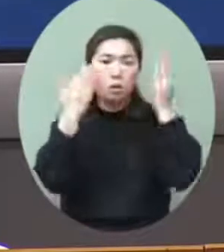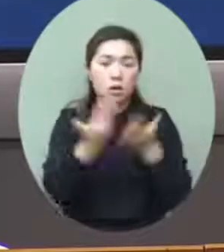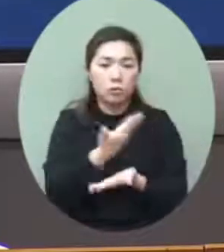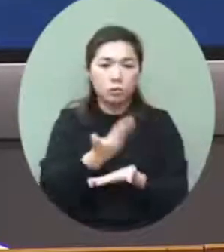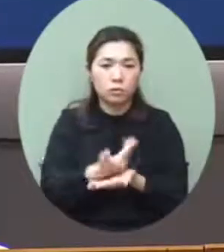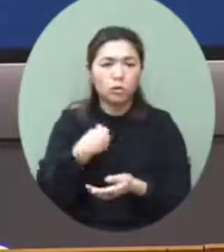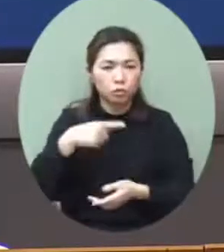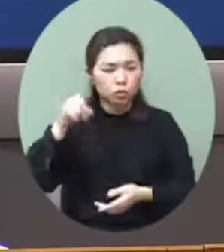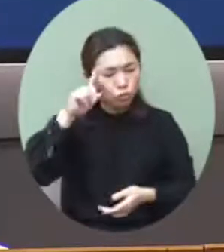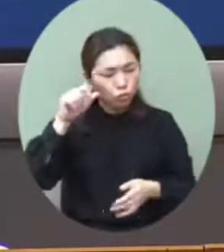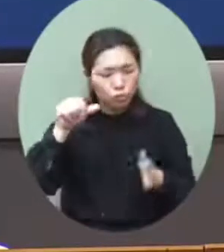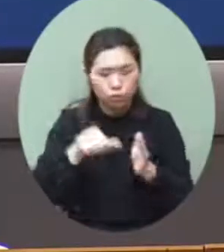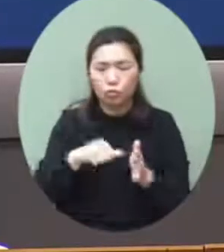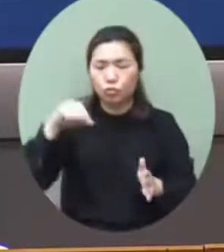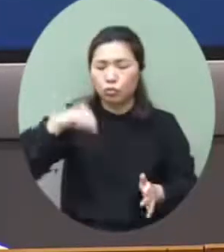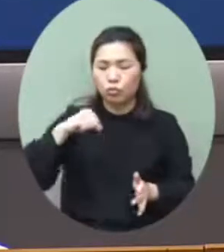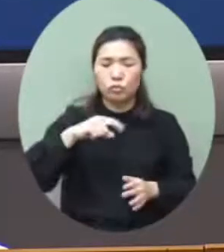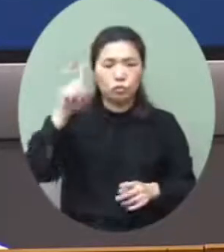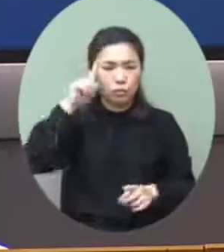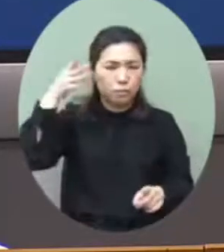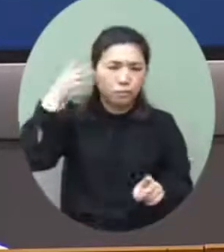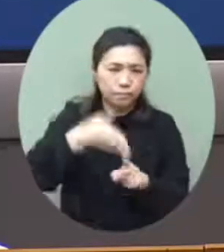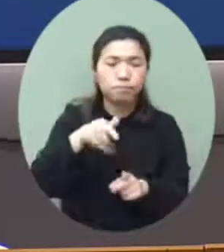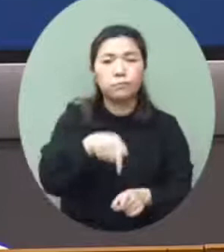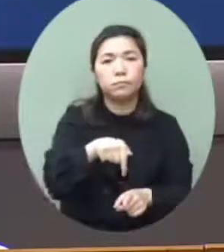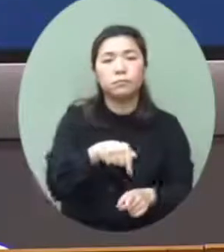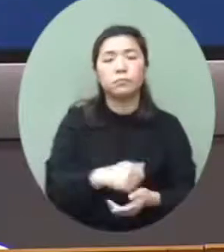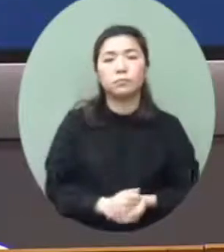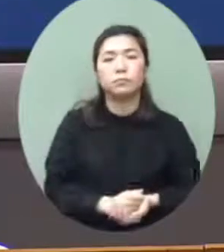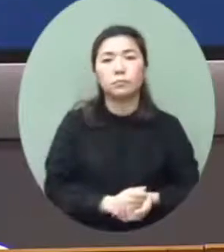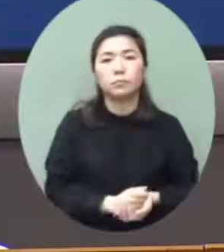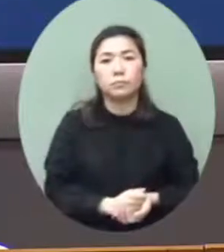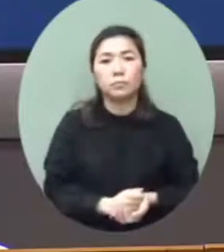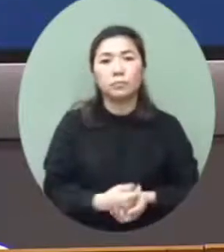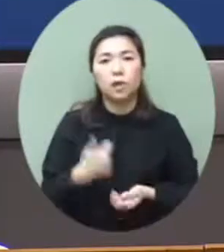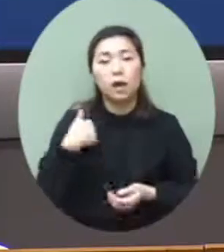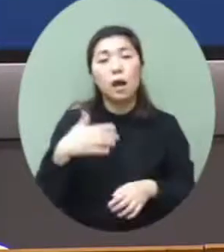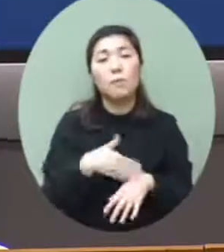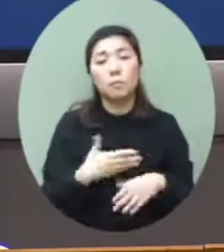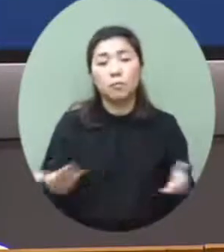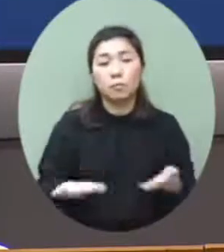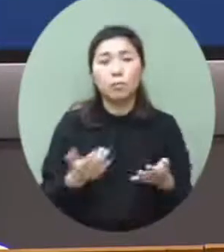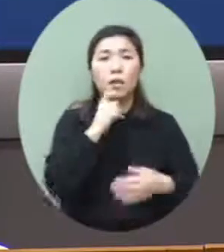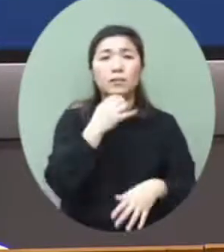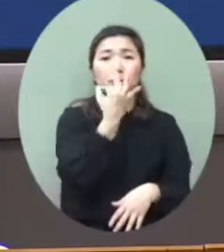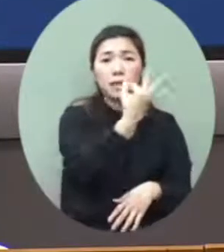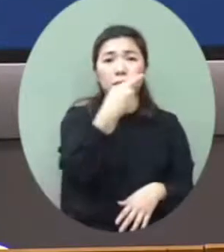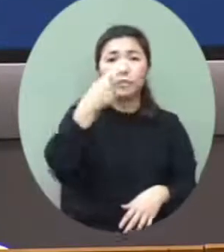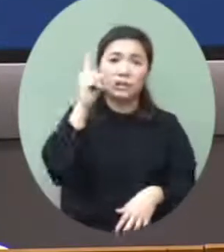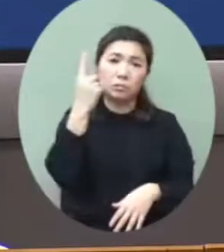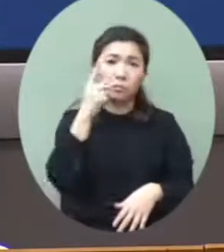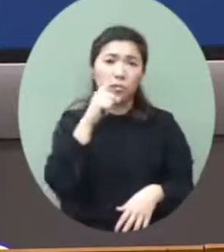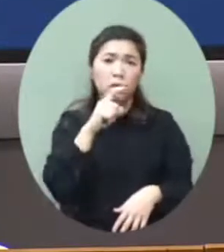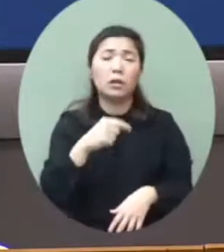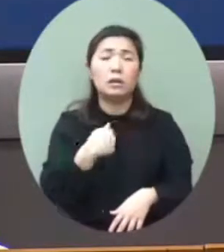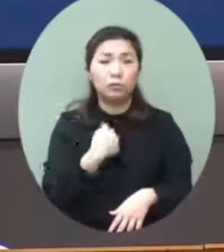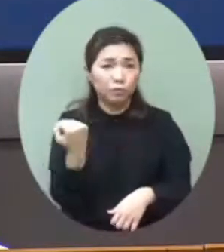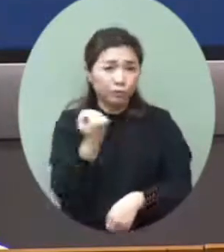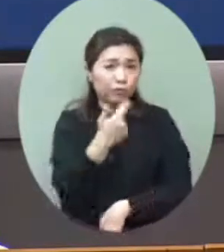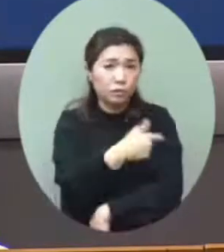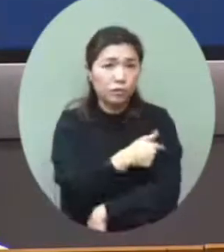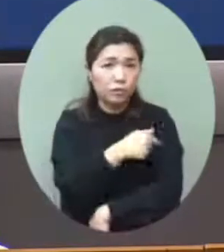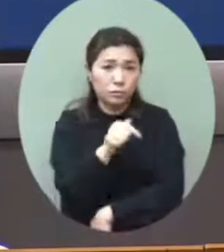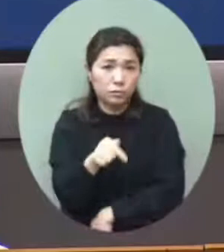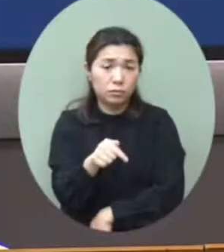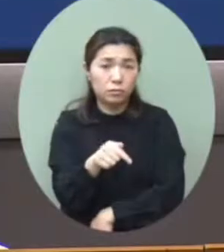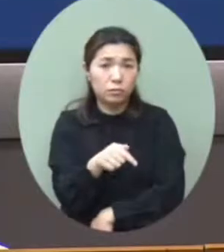classes, and then we can start DSE examinations on the 22nd of April.